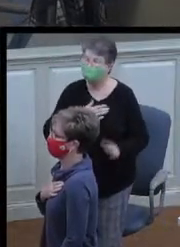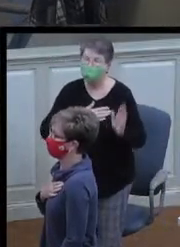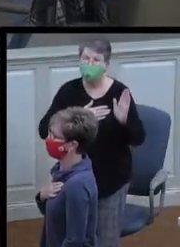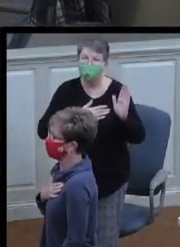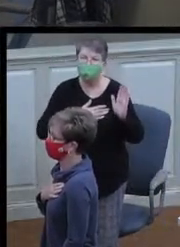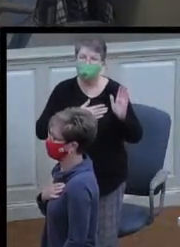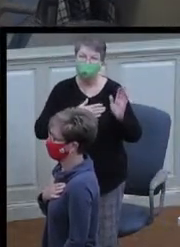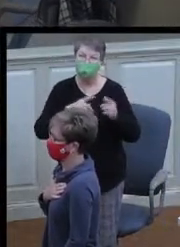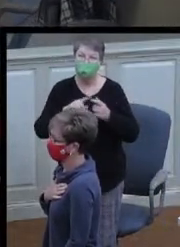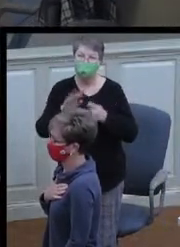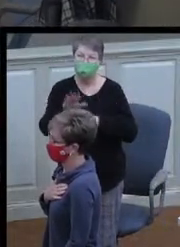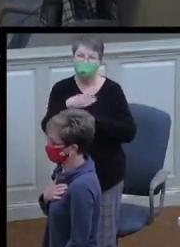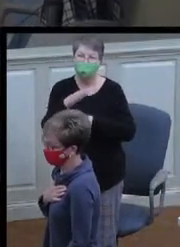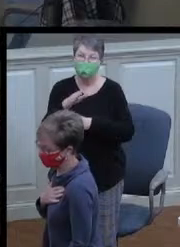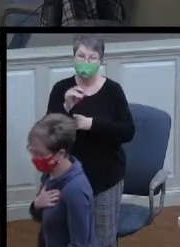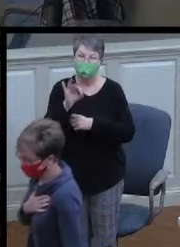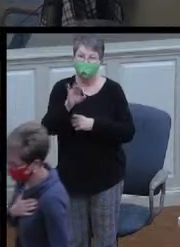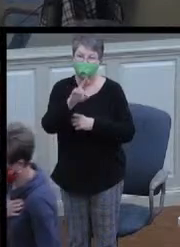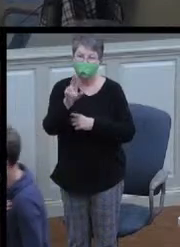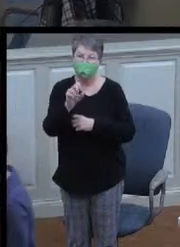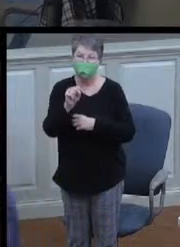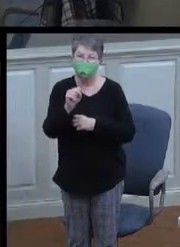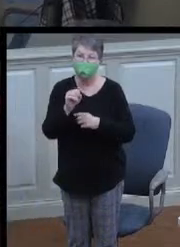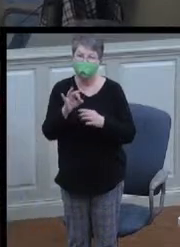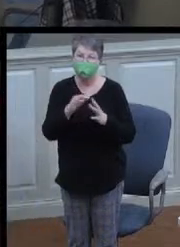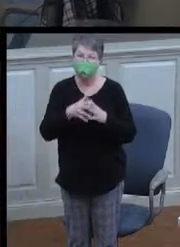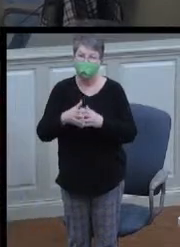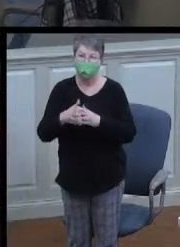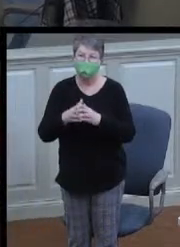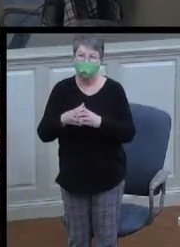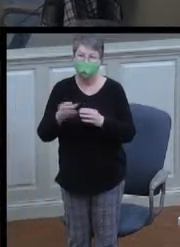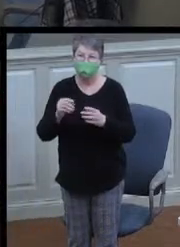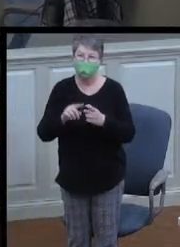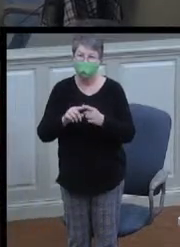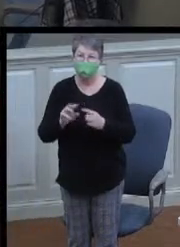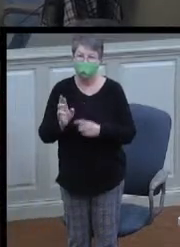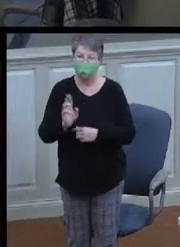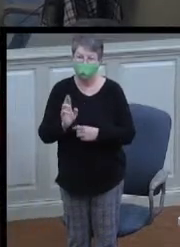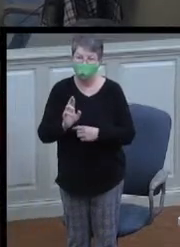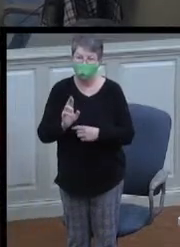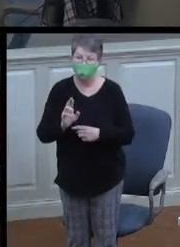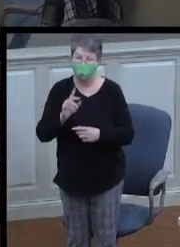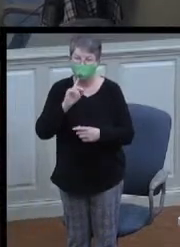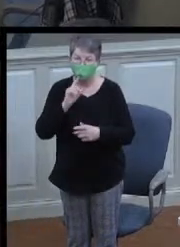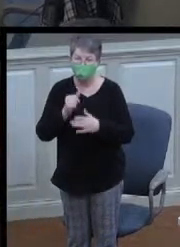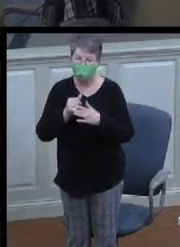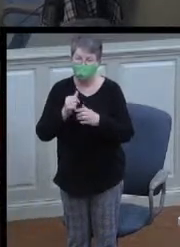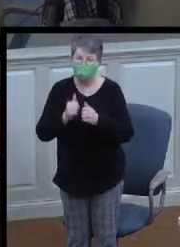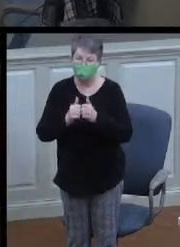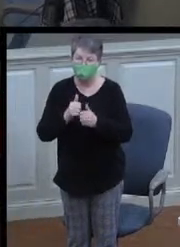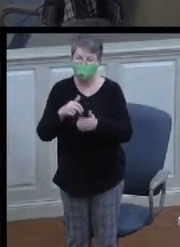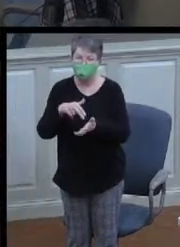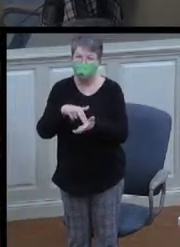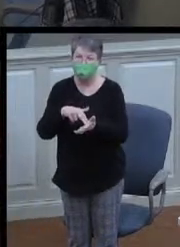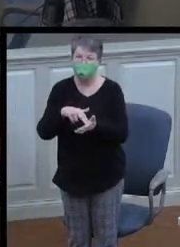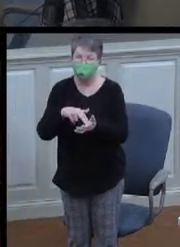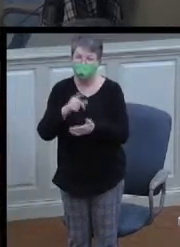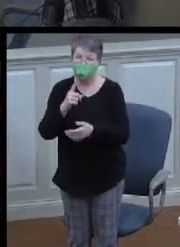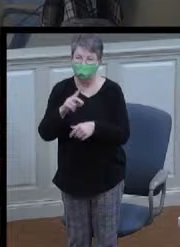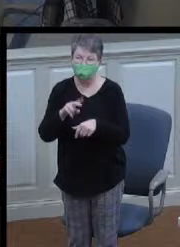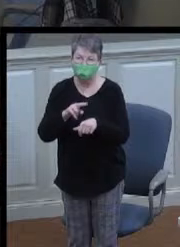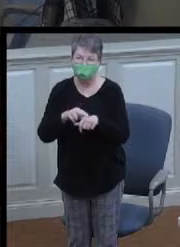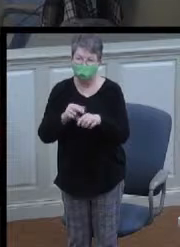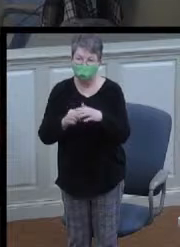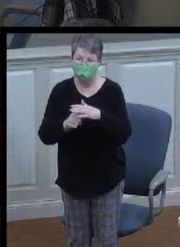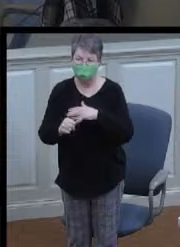Allegiance to the flag of the United States of America and to the republic for which it stands, one